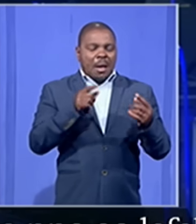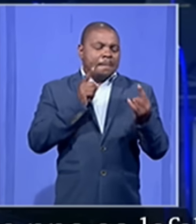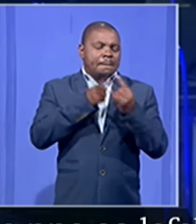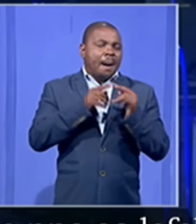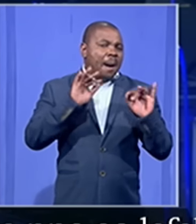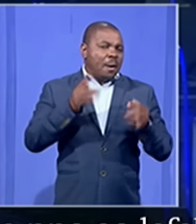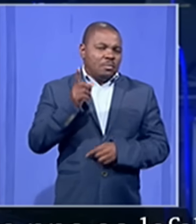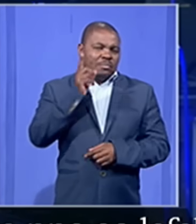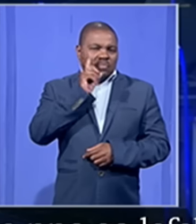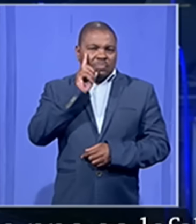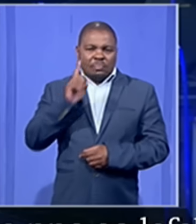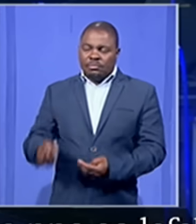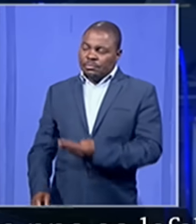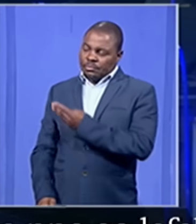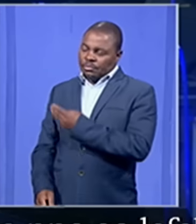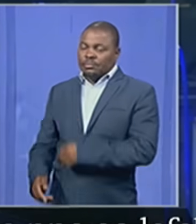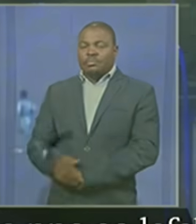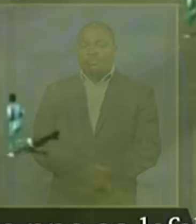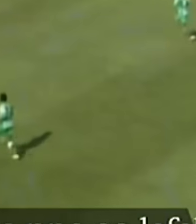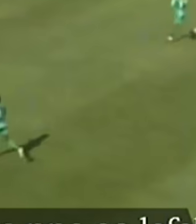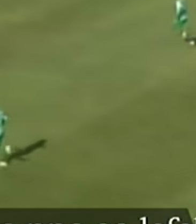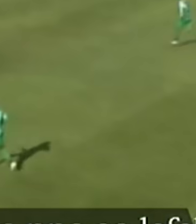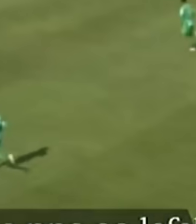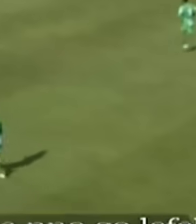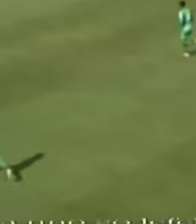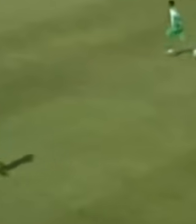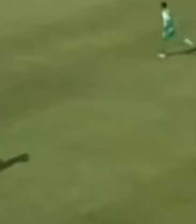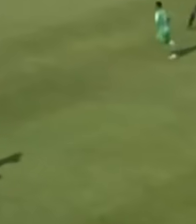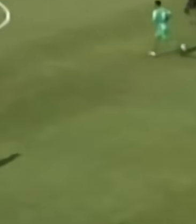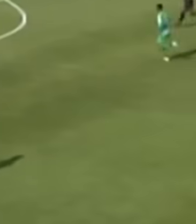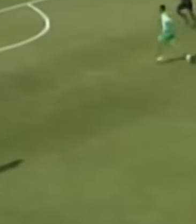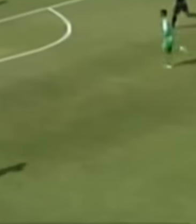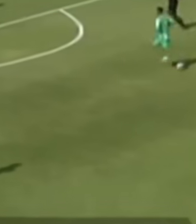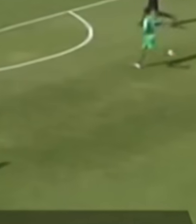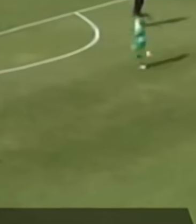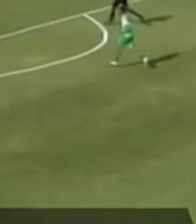kgolo tsa motshameko owa. Another opportunity